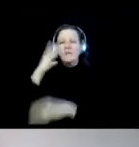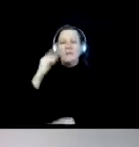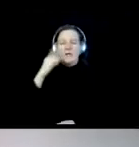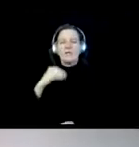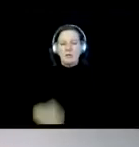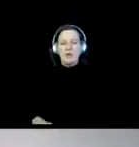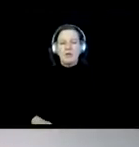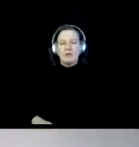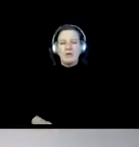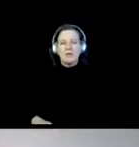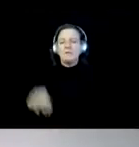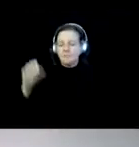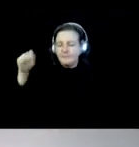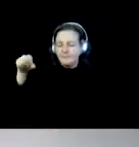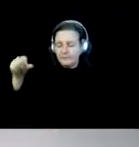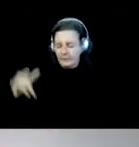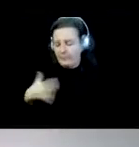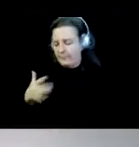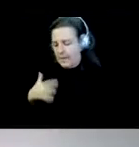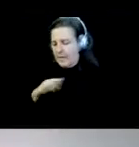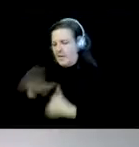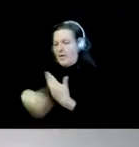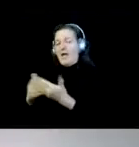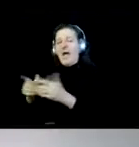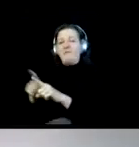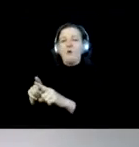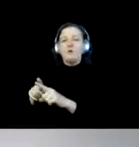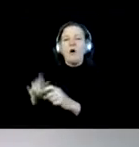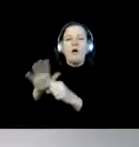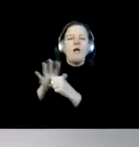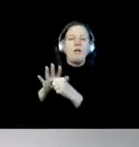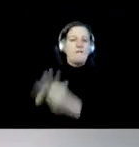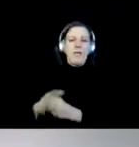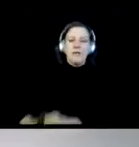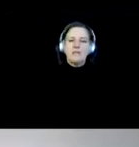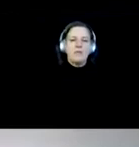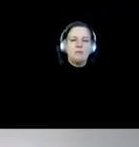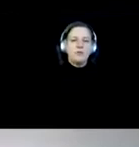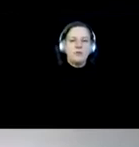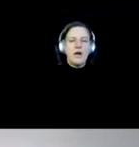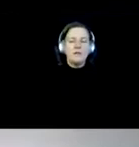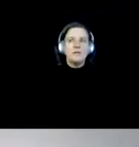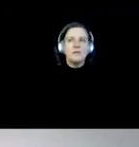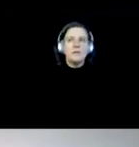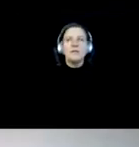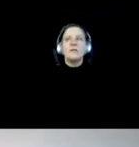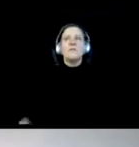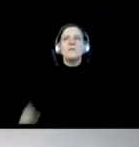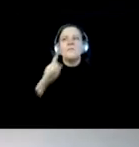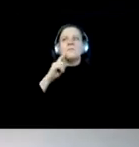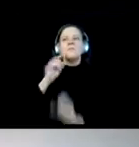Yeah, I mean, I feel like I felt all the same stress replicating it that I would feel experiencing it, in a way. Like it,